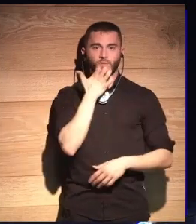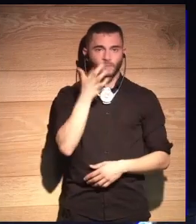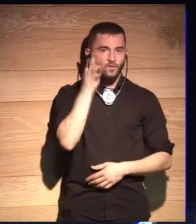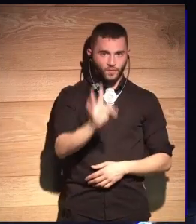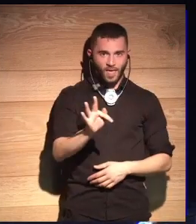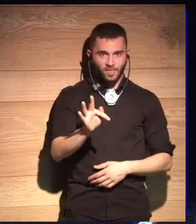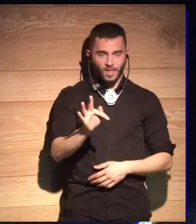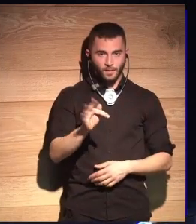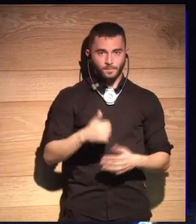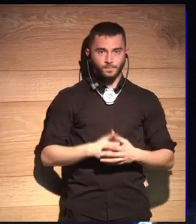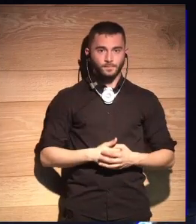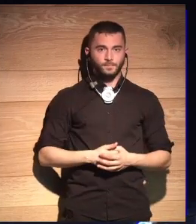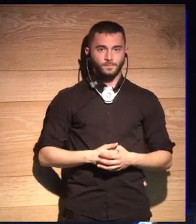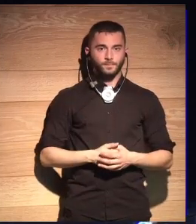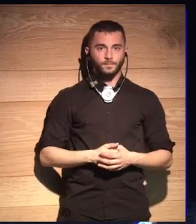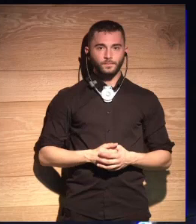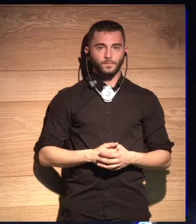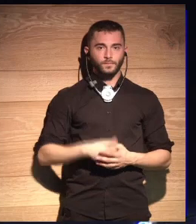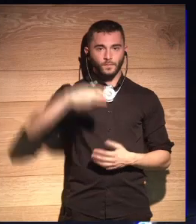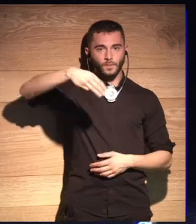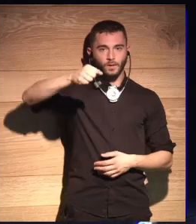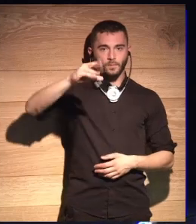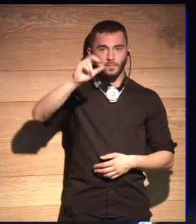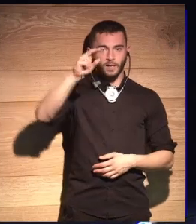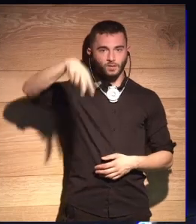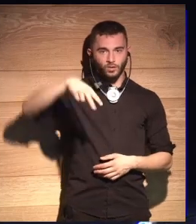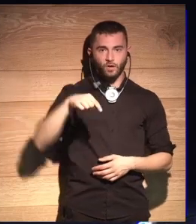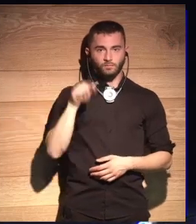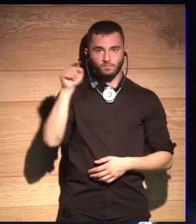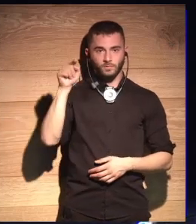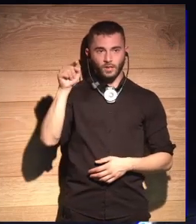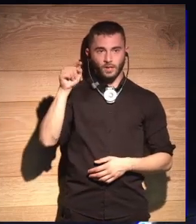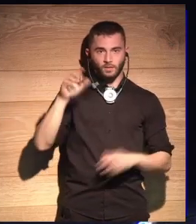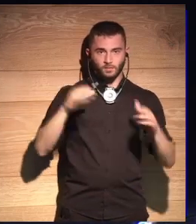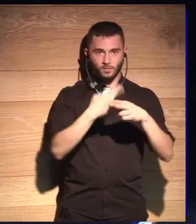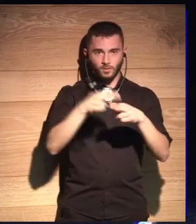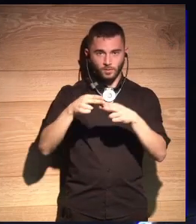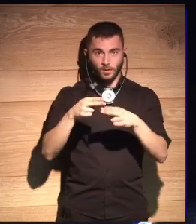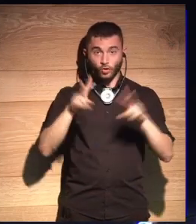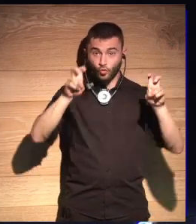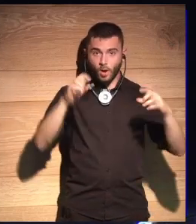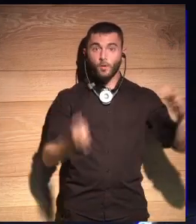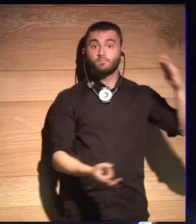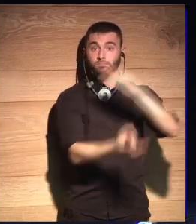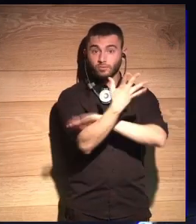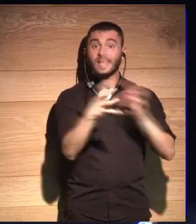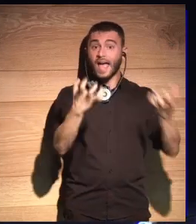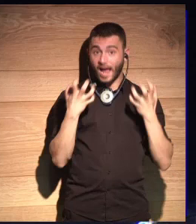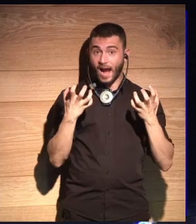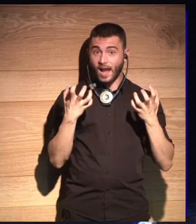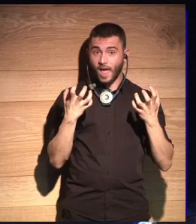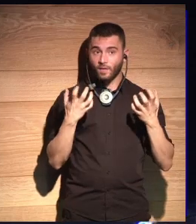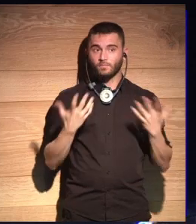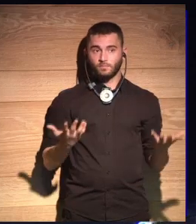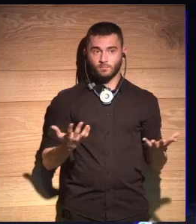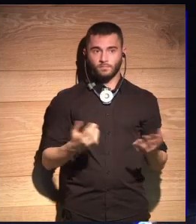was possible for Macron to produce a new party. But I think it's an absolutely crucial